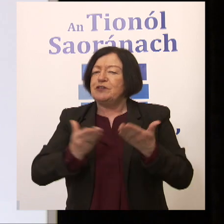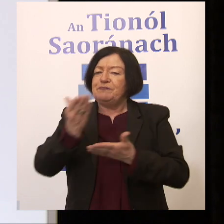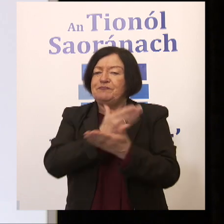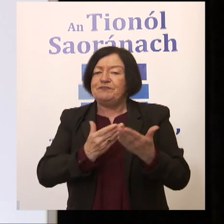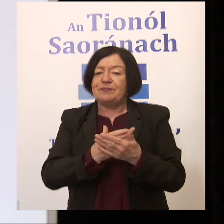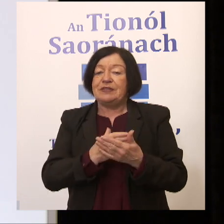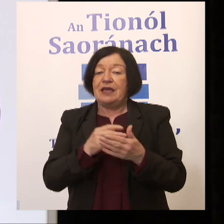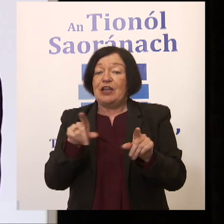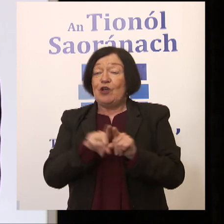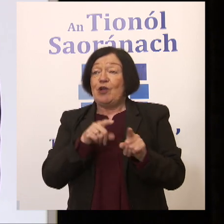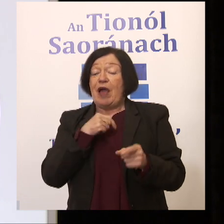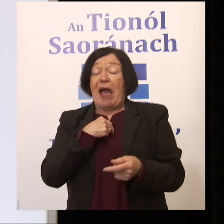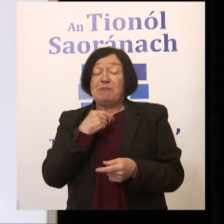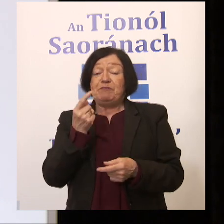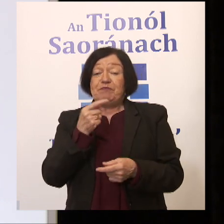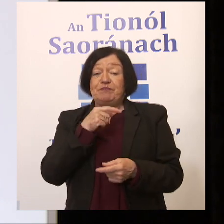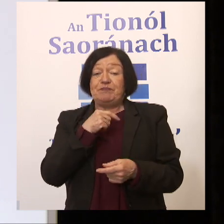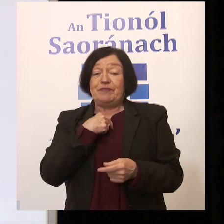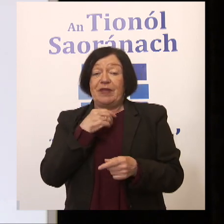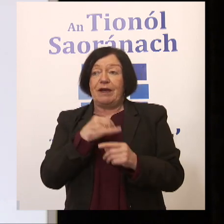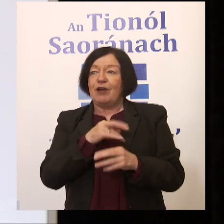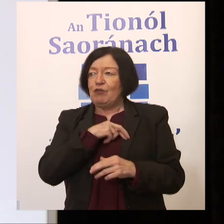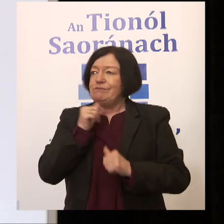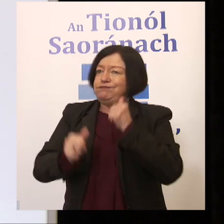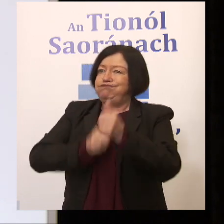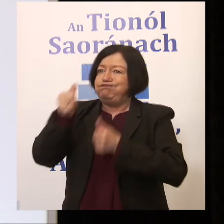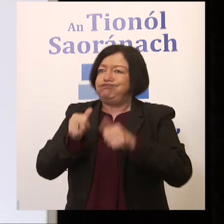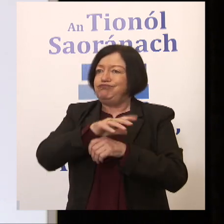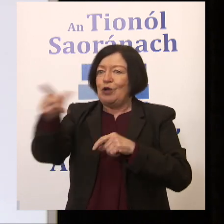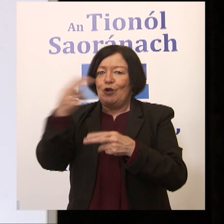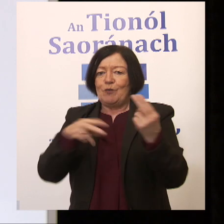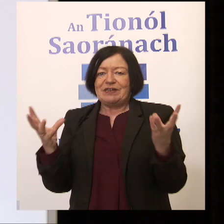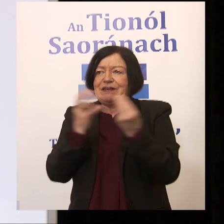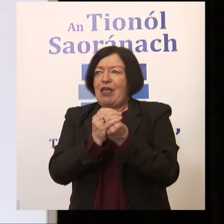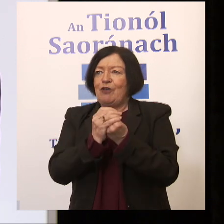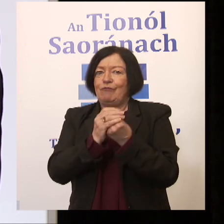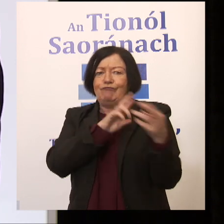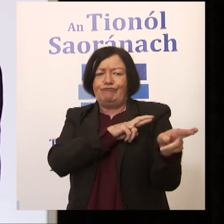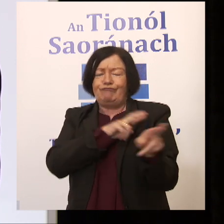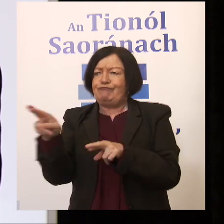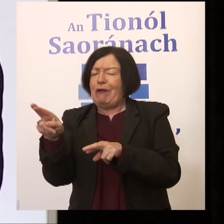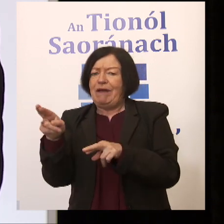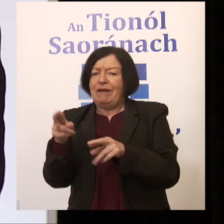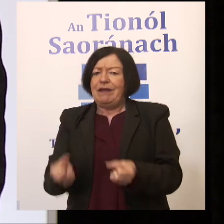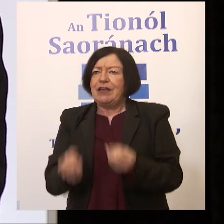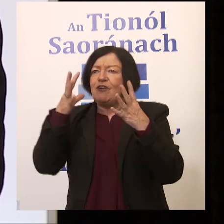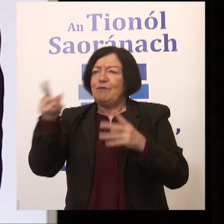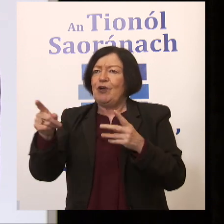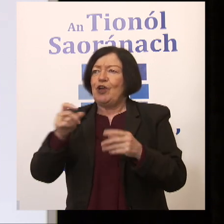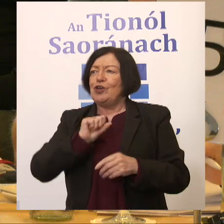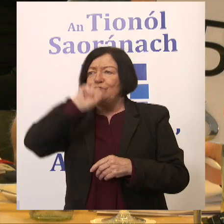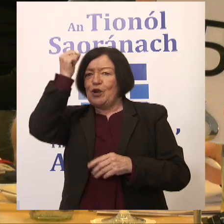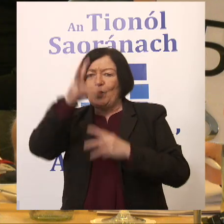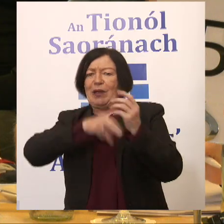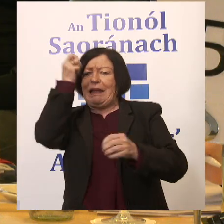and to say as well, I'm in admiration of you coming together on a regular basis on giving up your sunny weekends, given